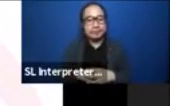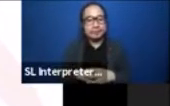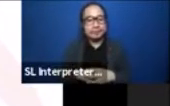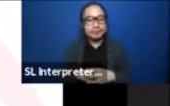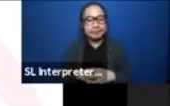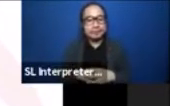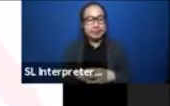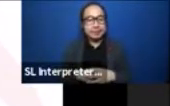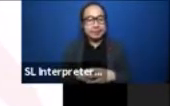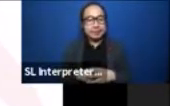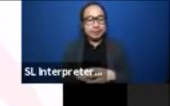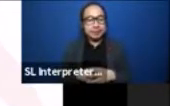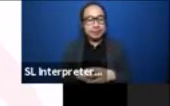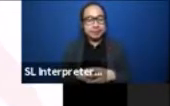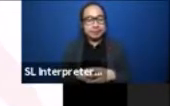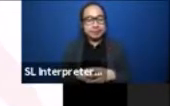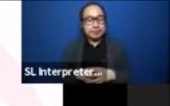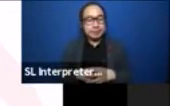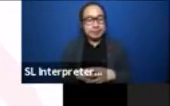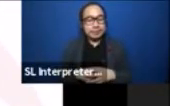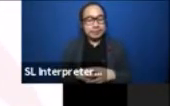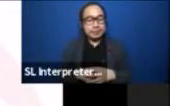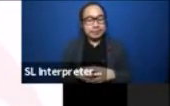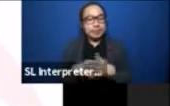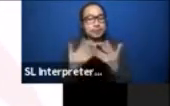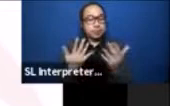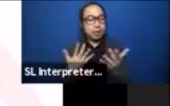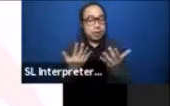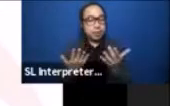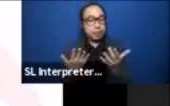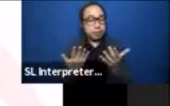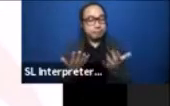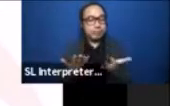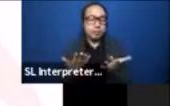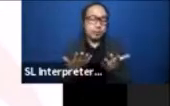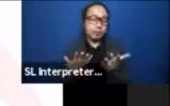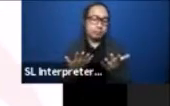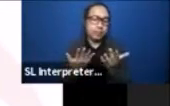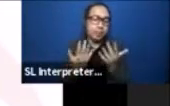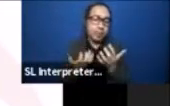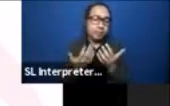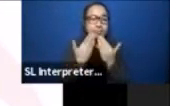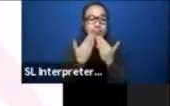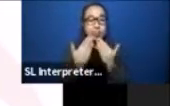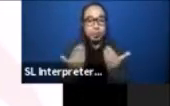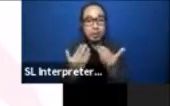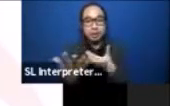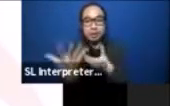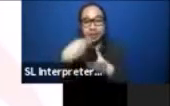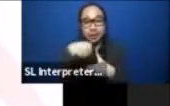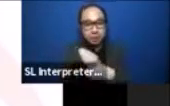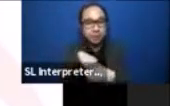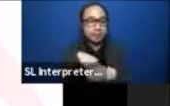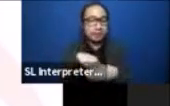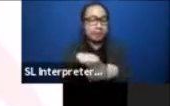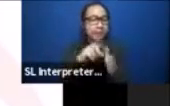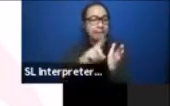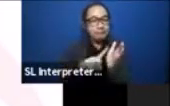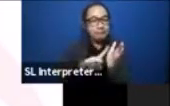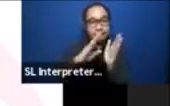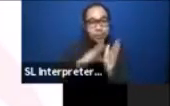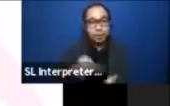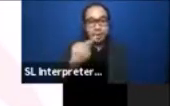So with all that, I would like to thank the study participants and the field researcher and HIV community